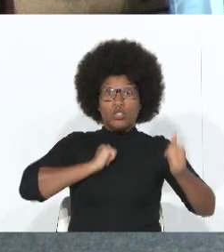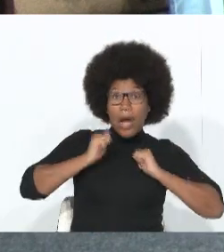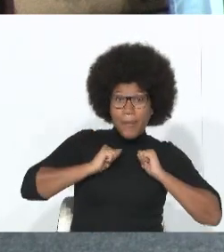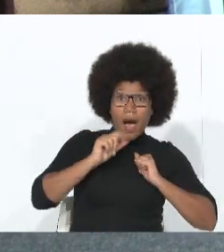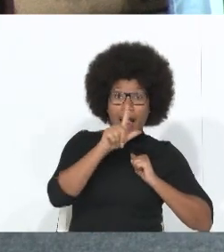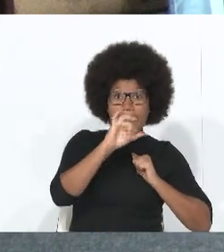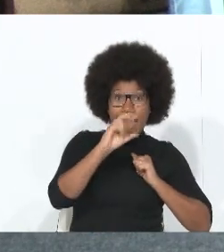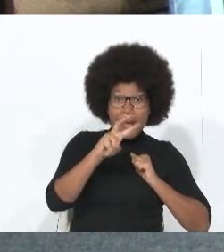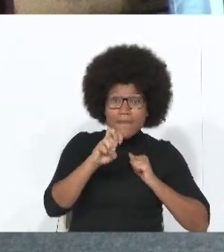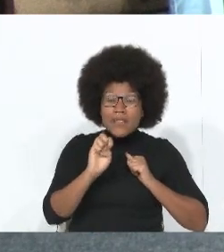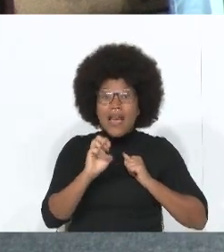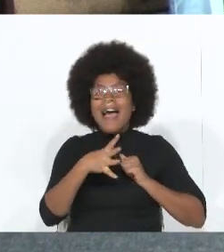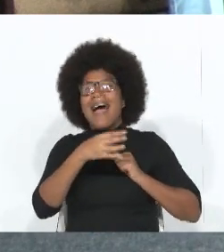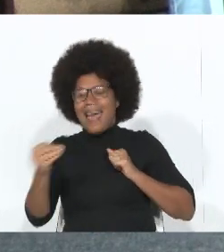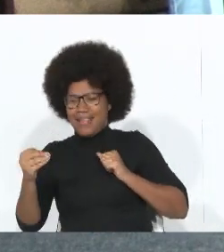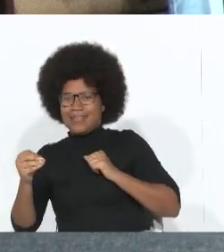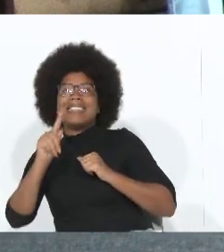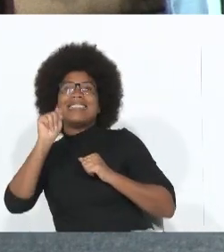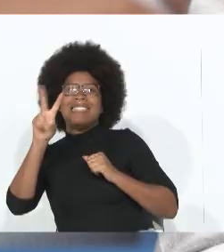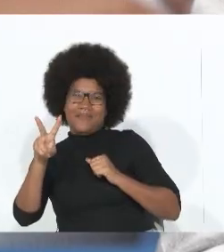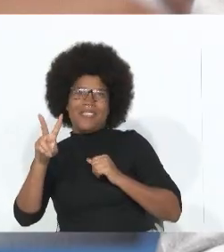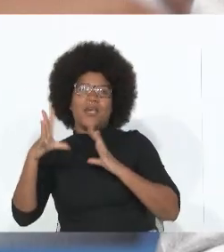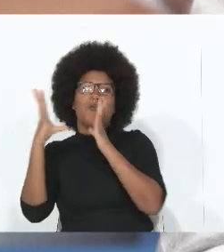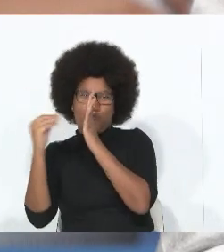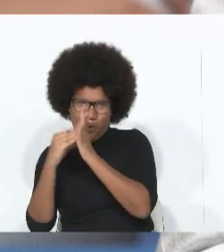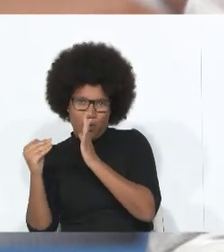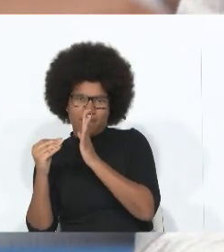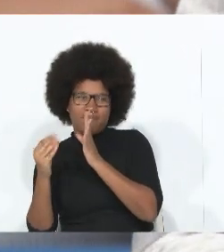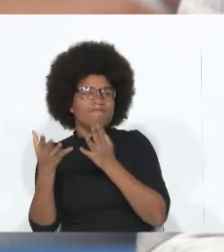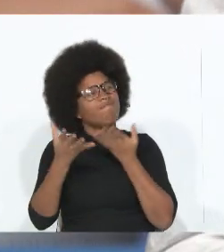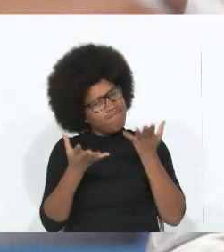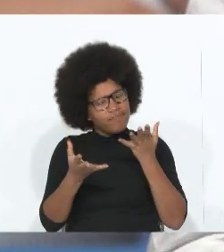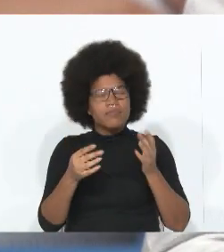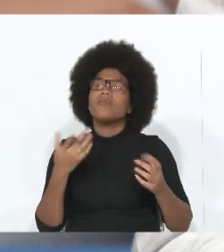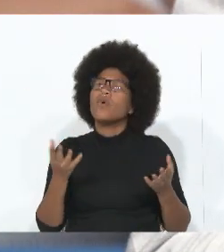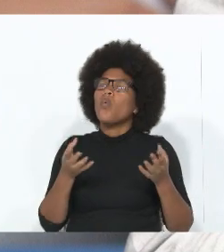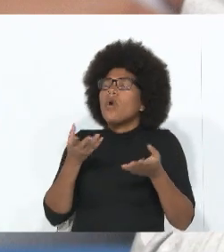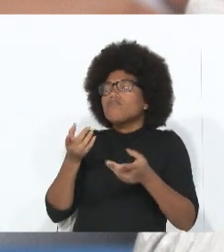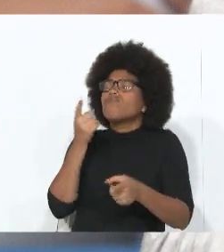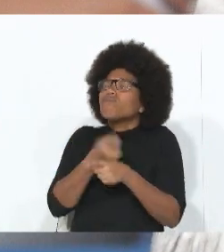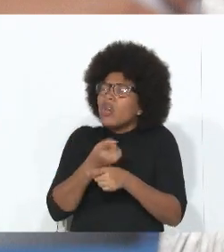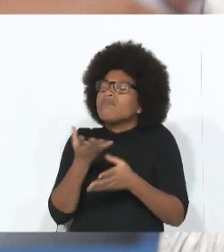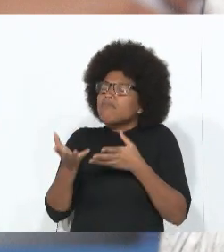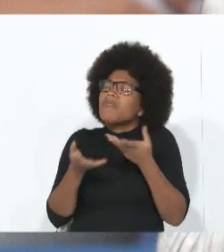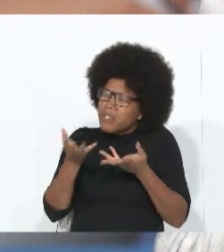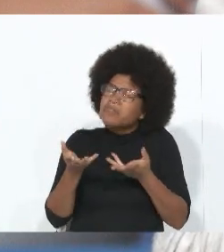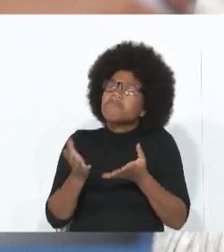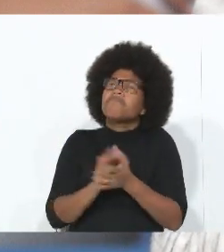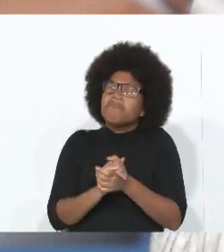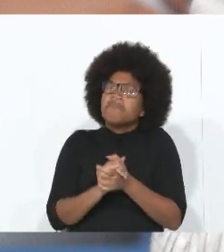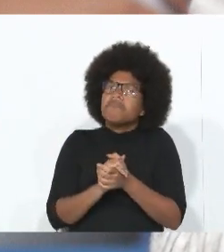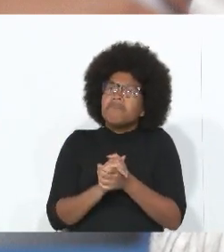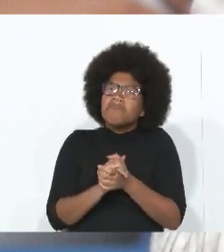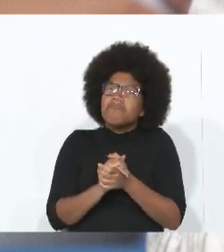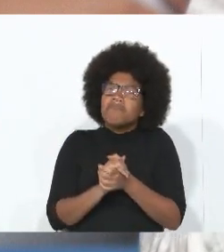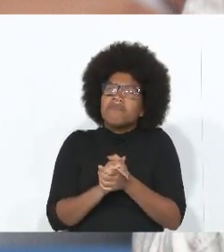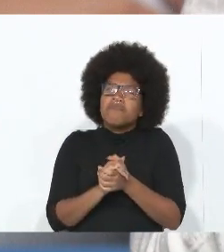in the manner in which we're trying to have this discussion now. Yeah, correct. The thing is that